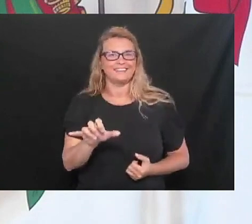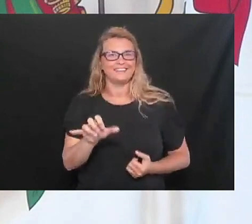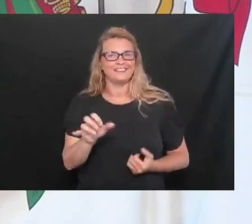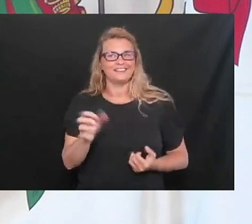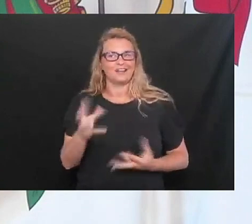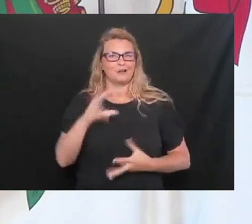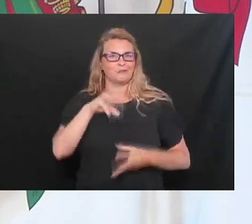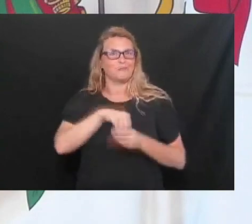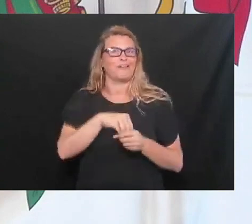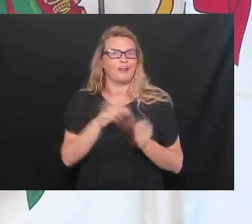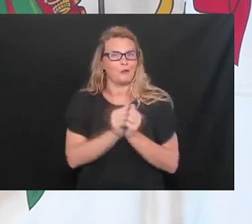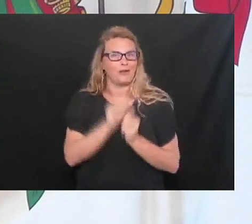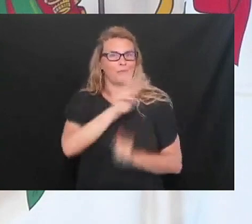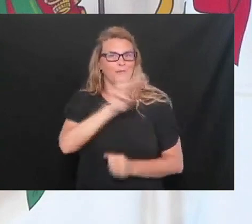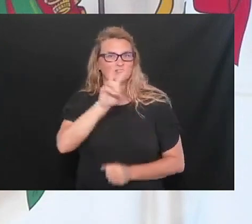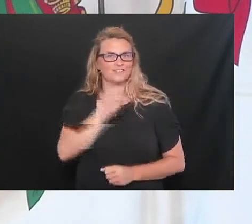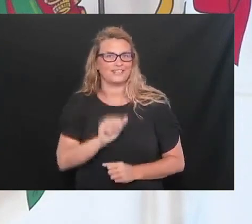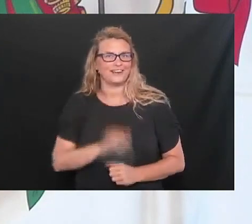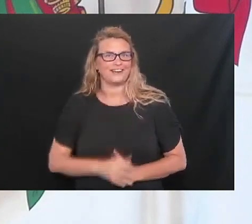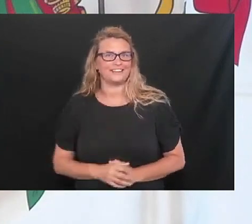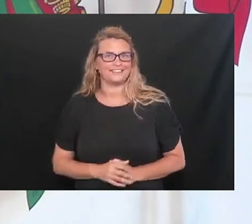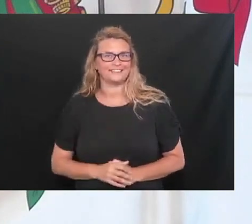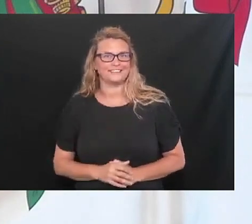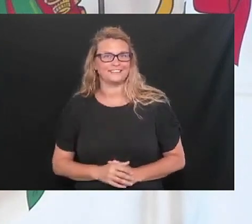missed absolutely over and over.